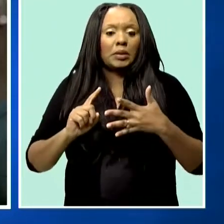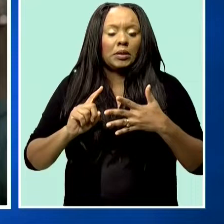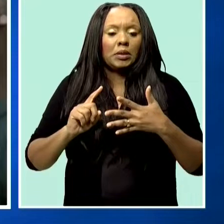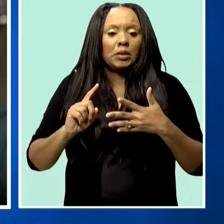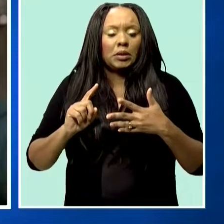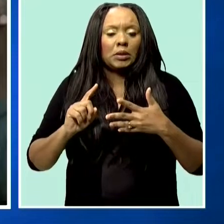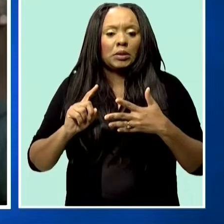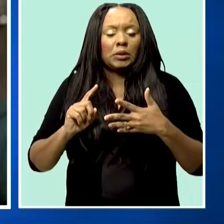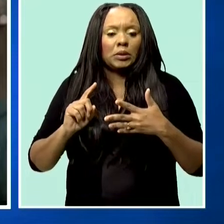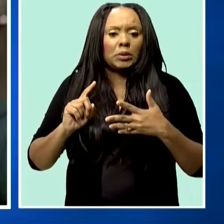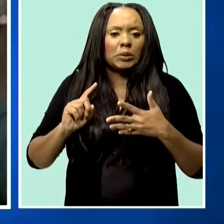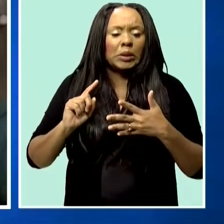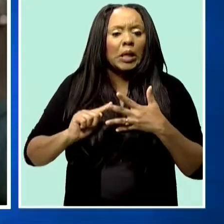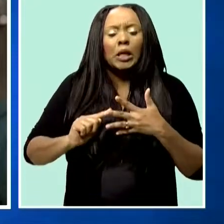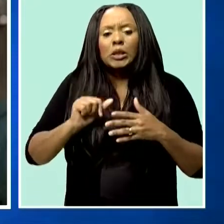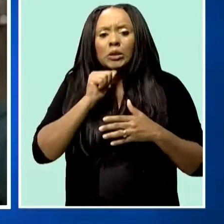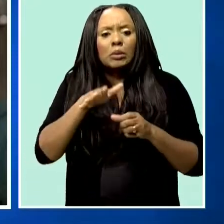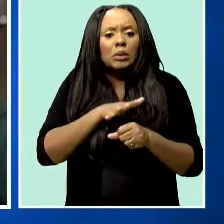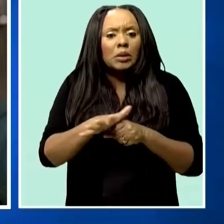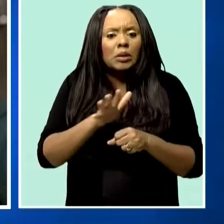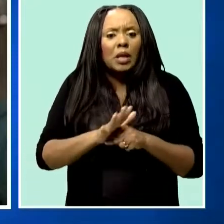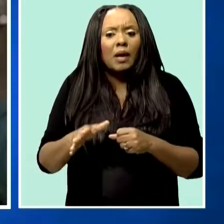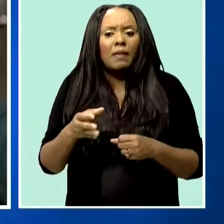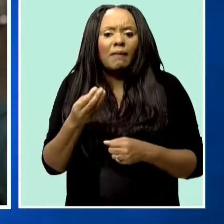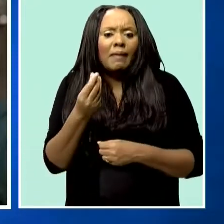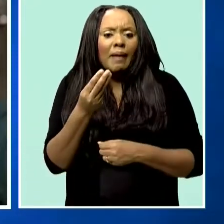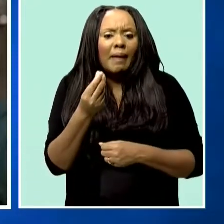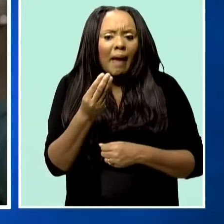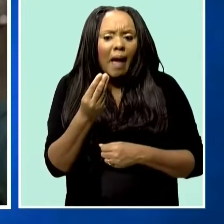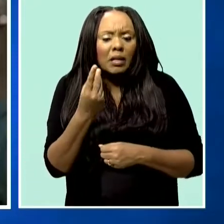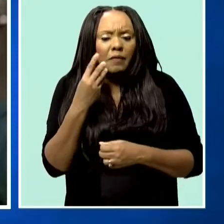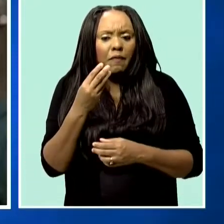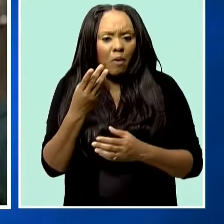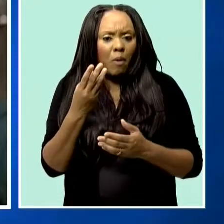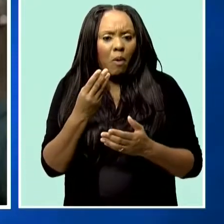and indeed during the first 7 years of the period,